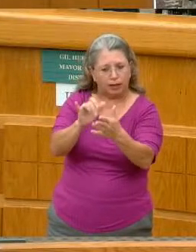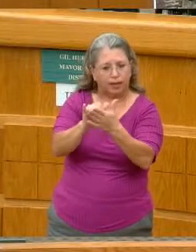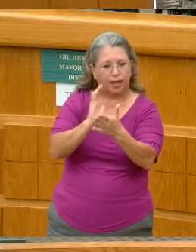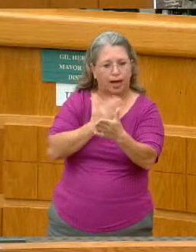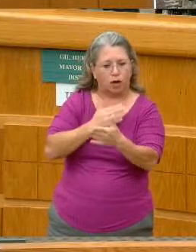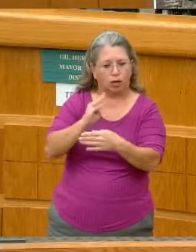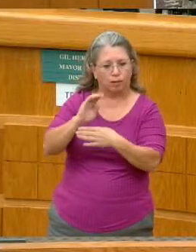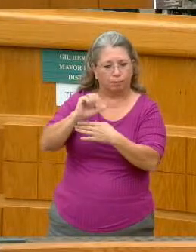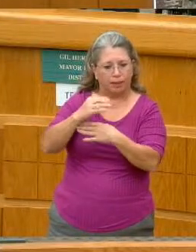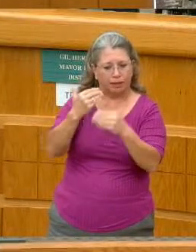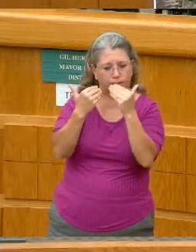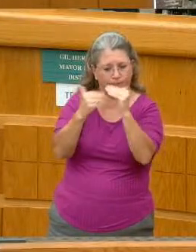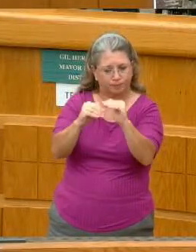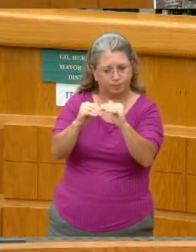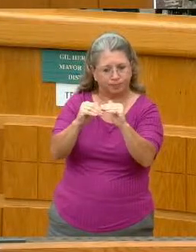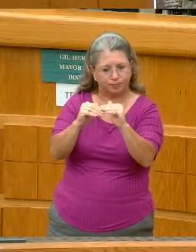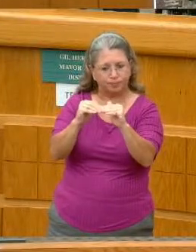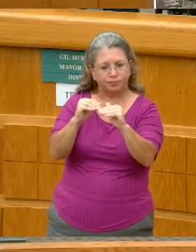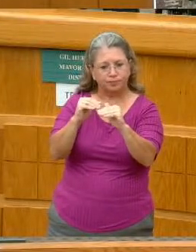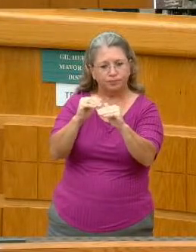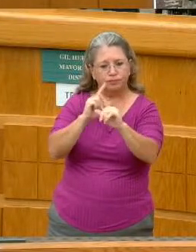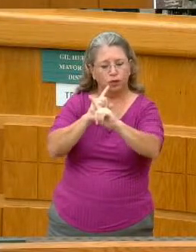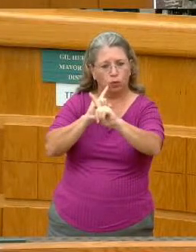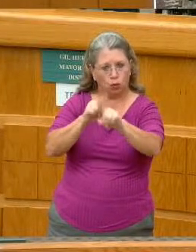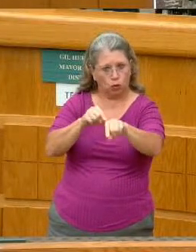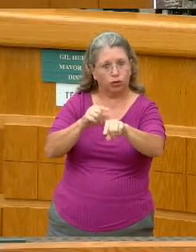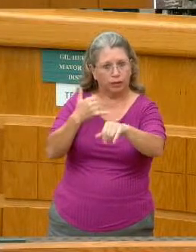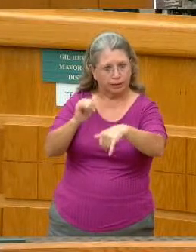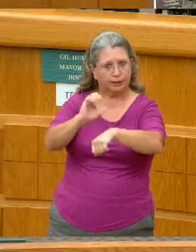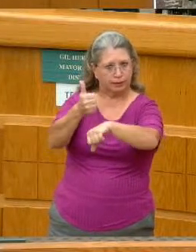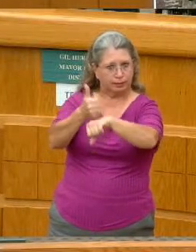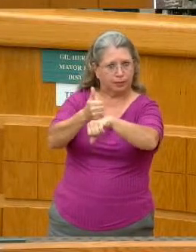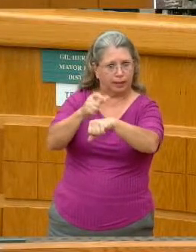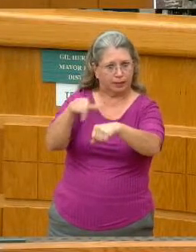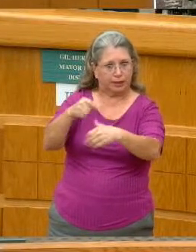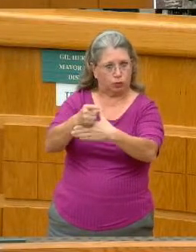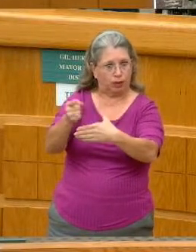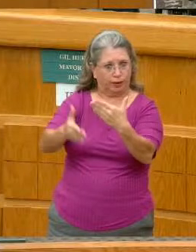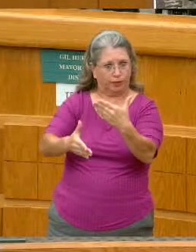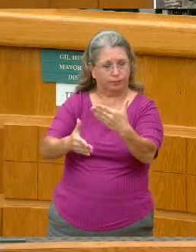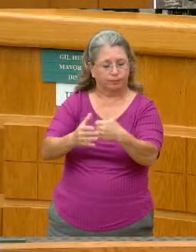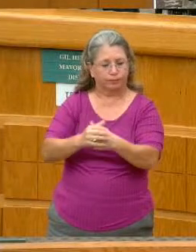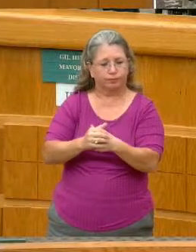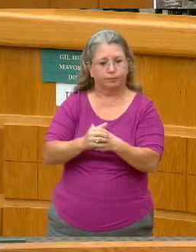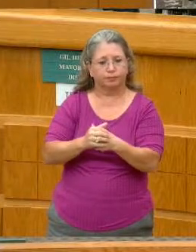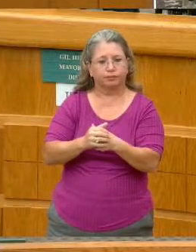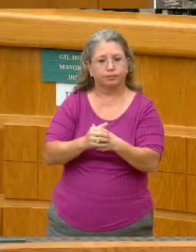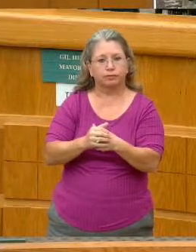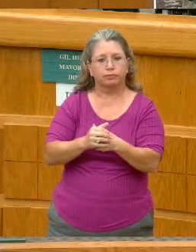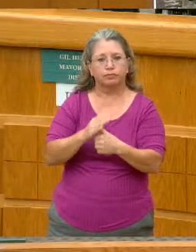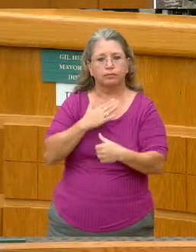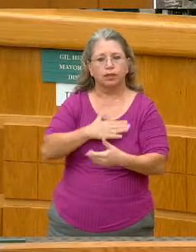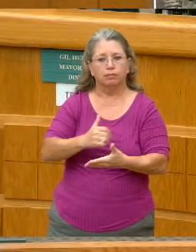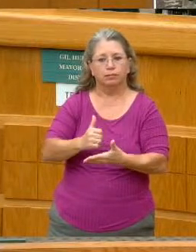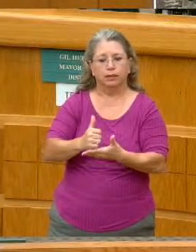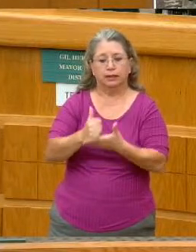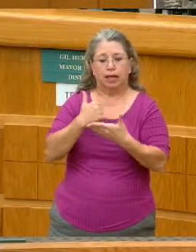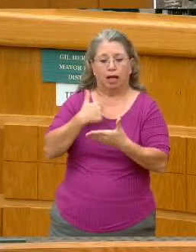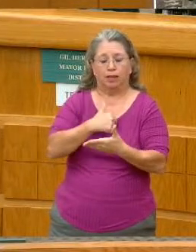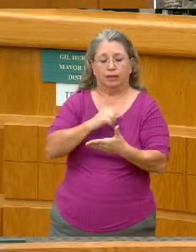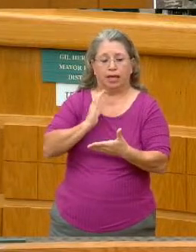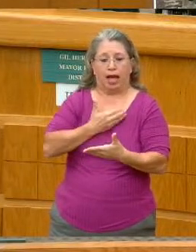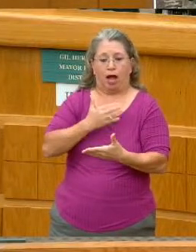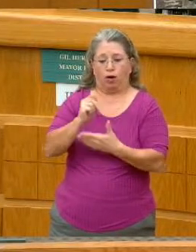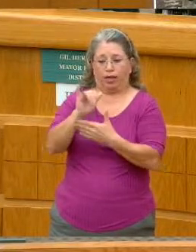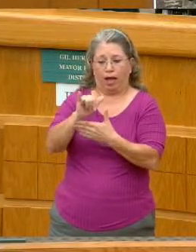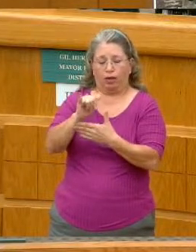please allow us as a county to become unified, to restore access where